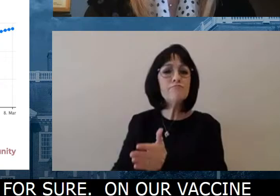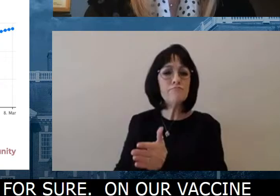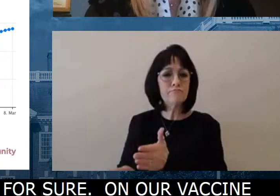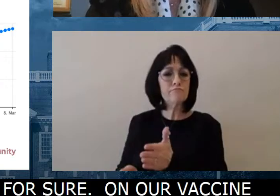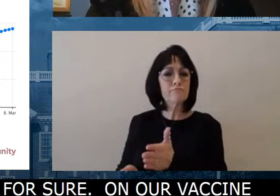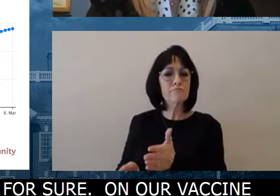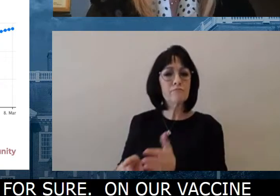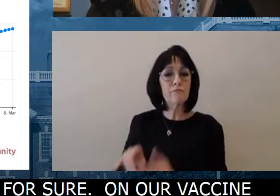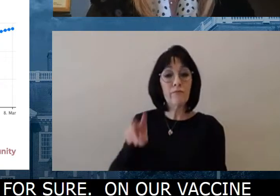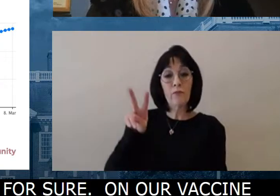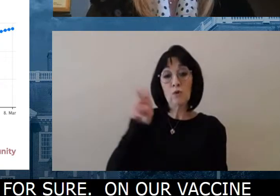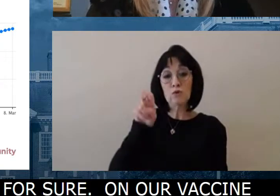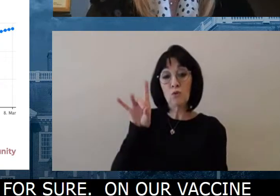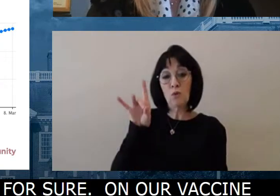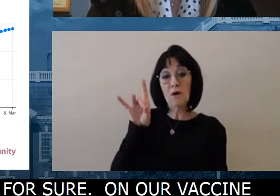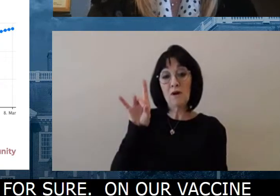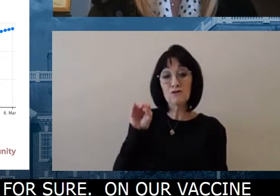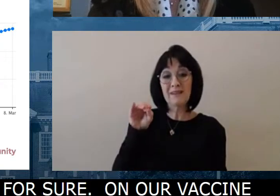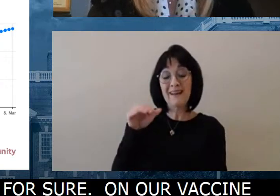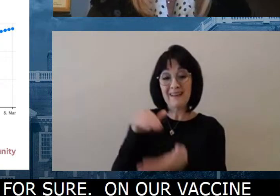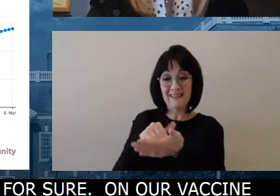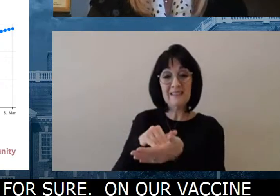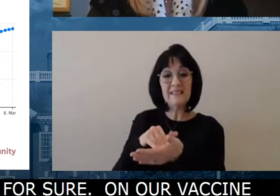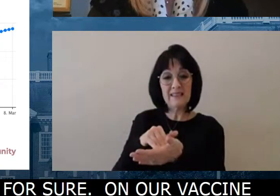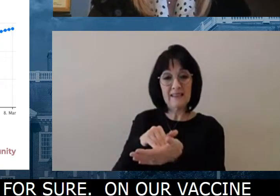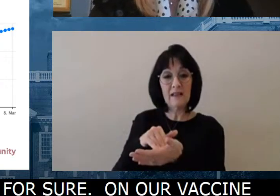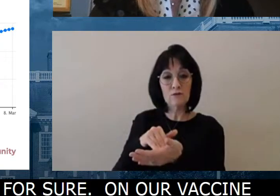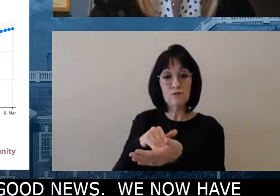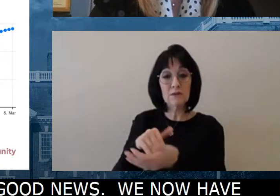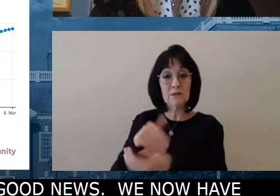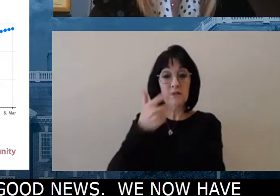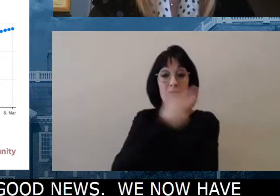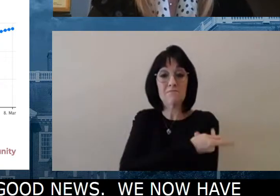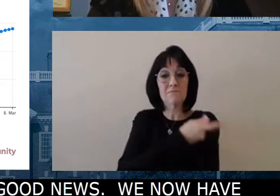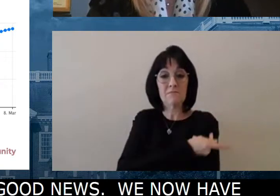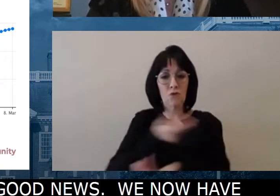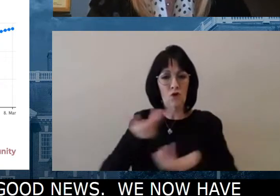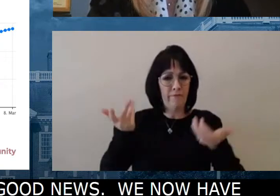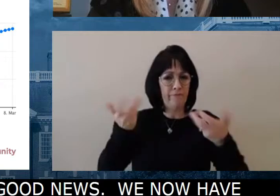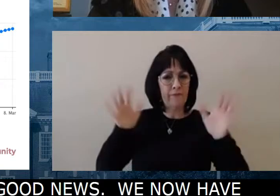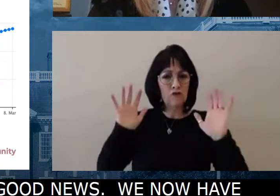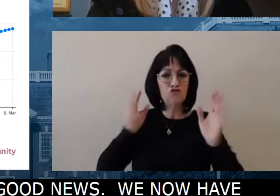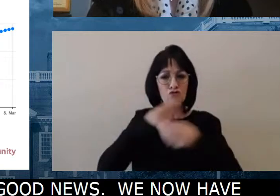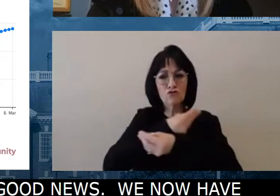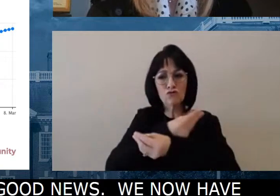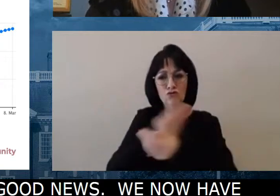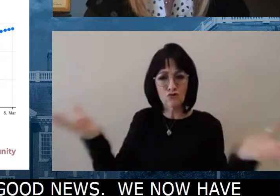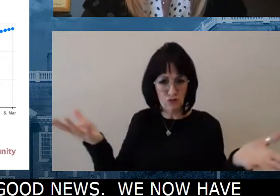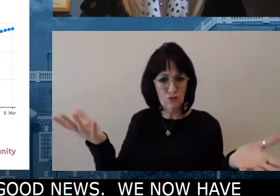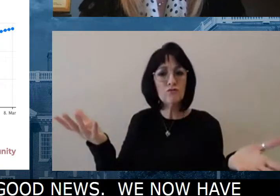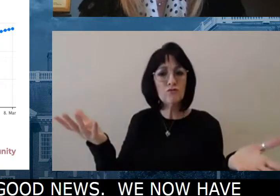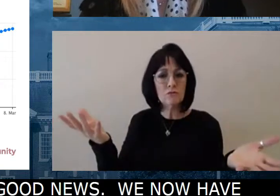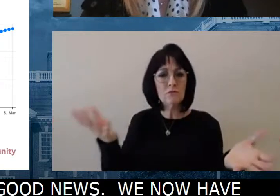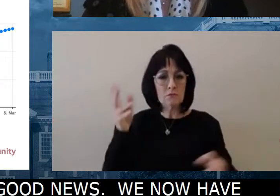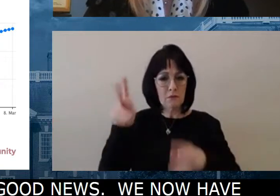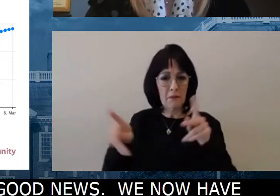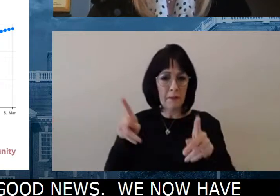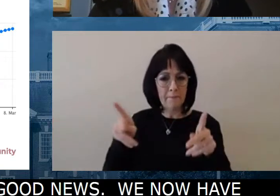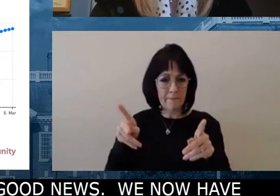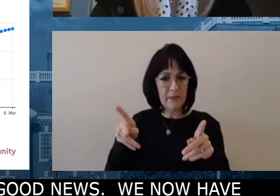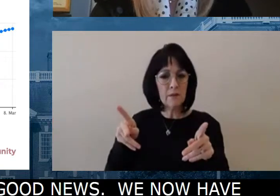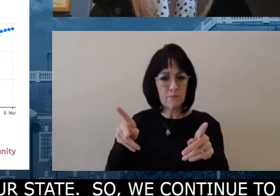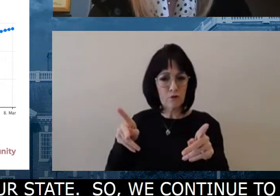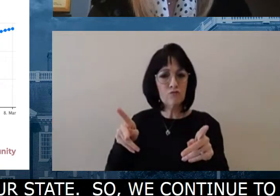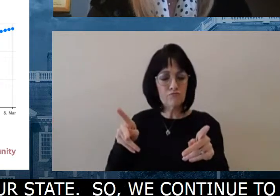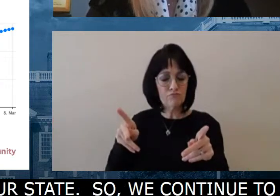280,043 doses administered in our state. So we continue to increase our